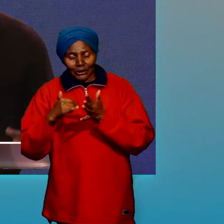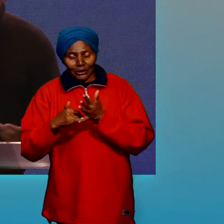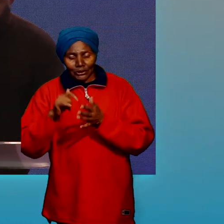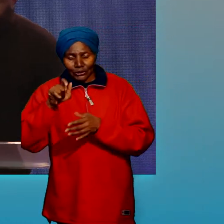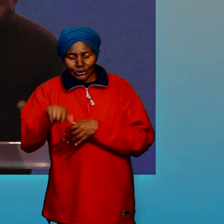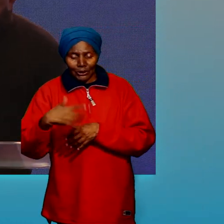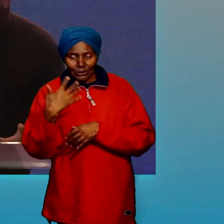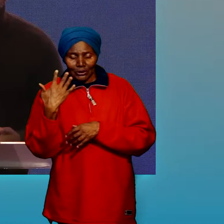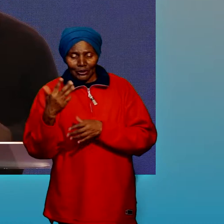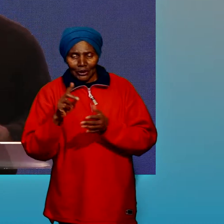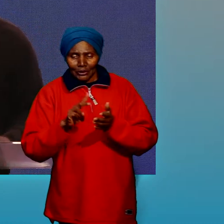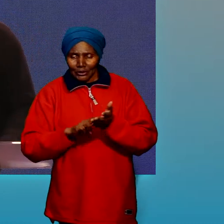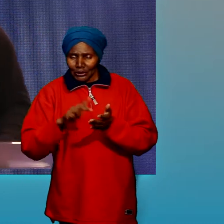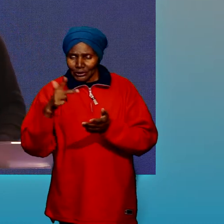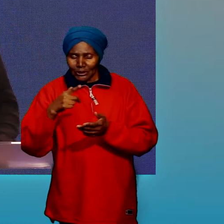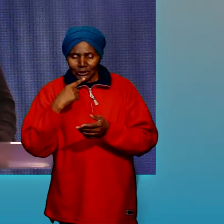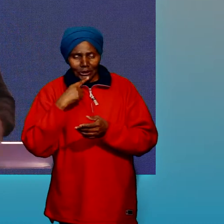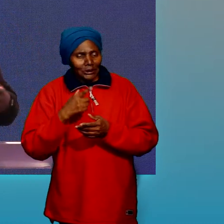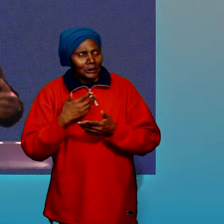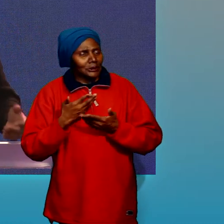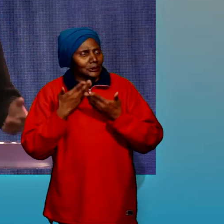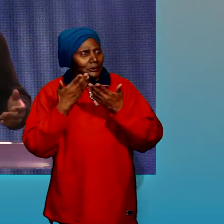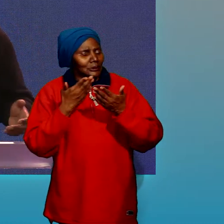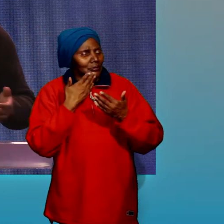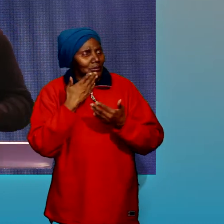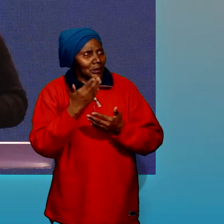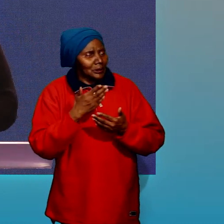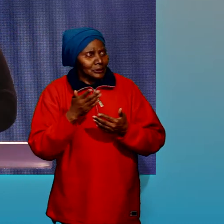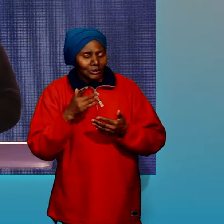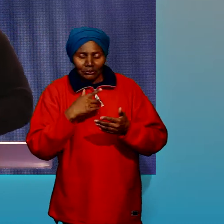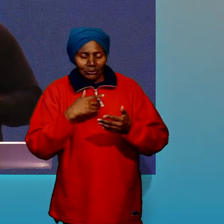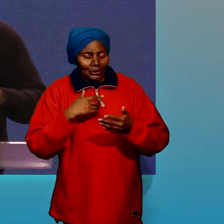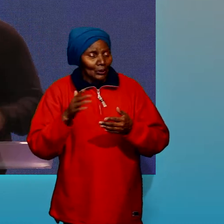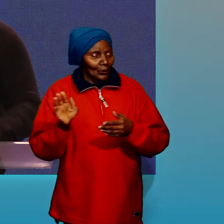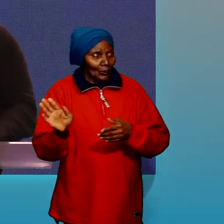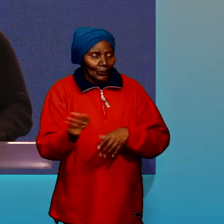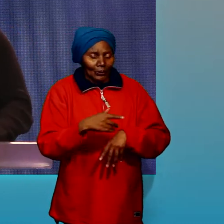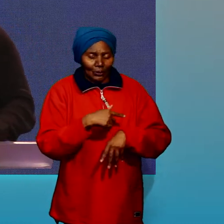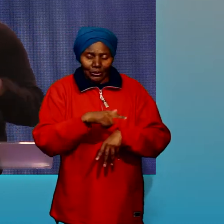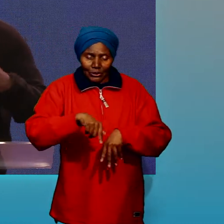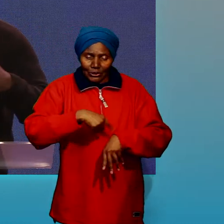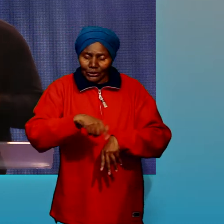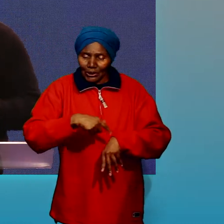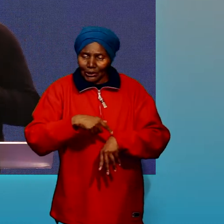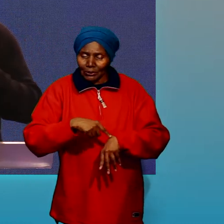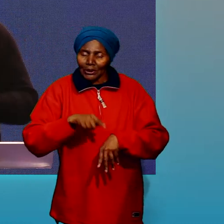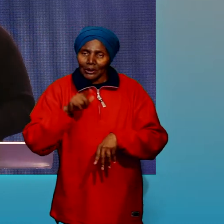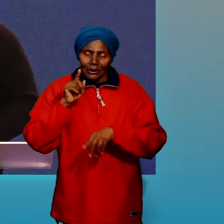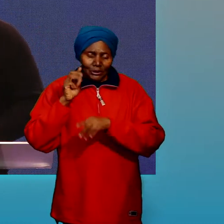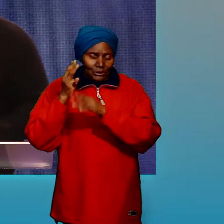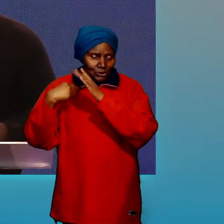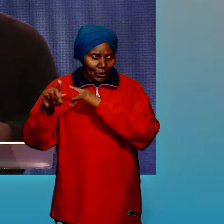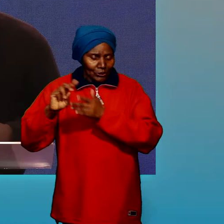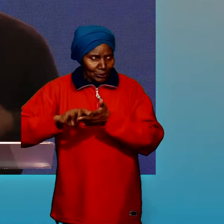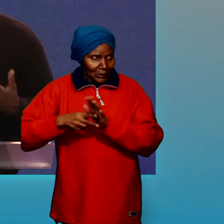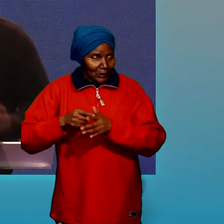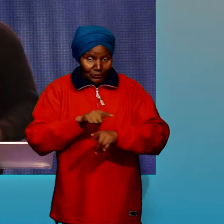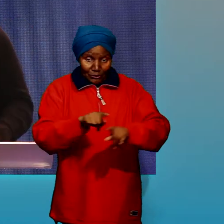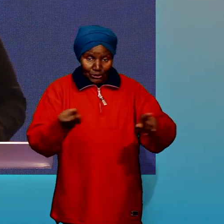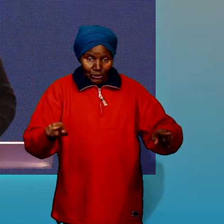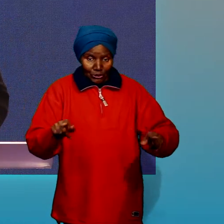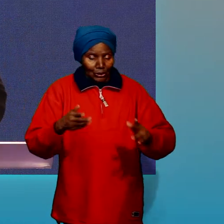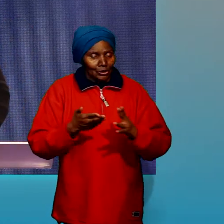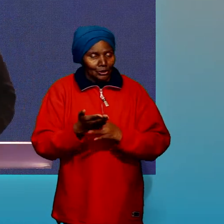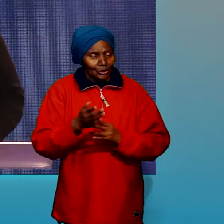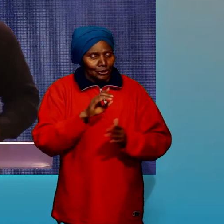reads, "Give thanks in all circumstances, for this is God's will for you in Christ Jesus." You see,